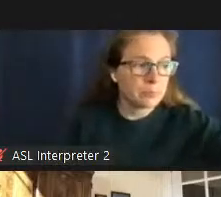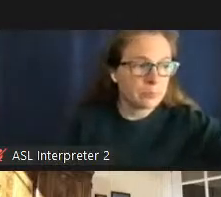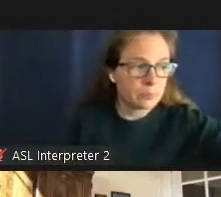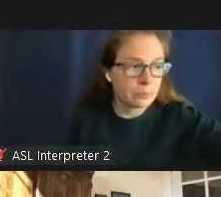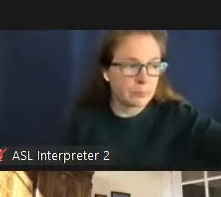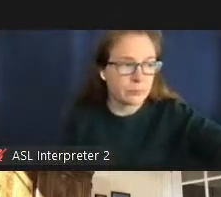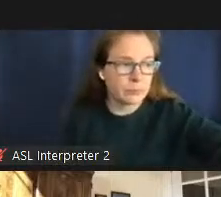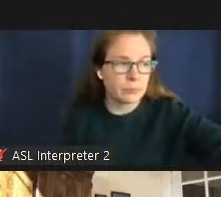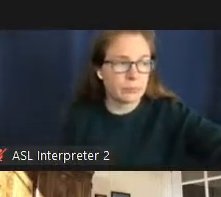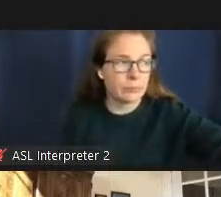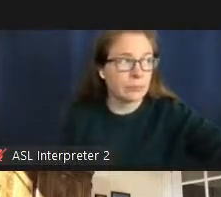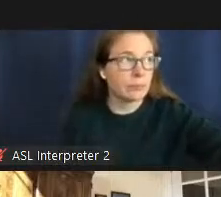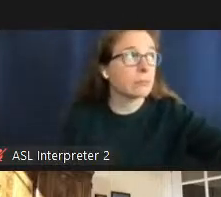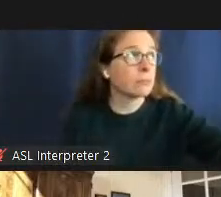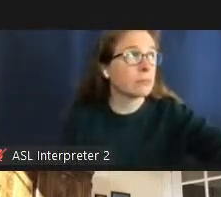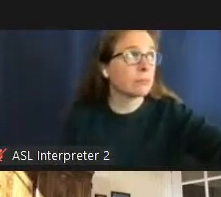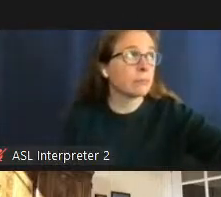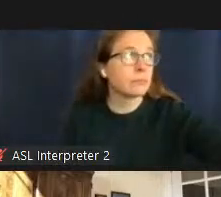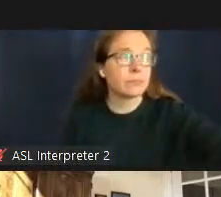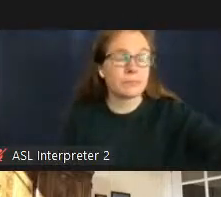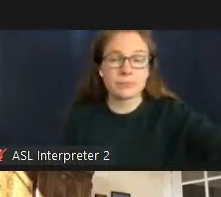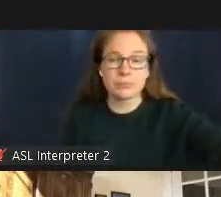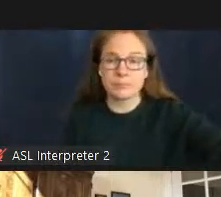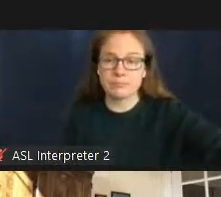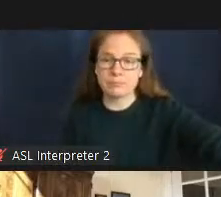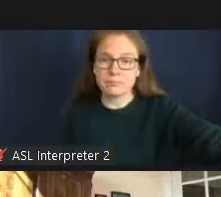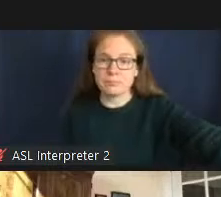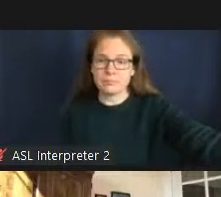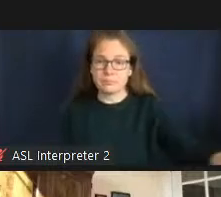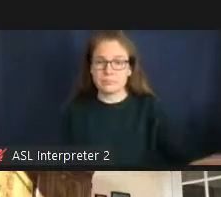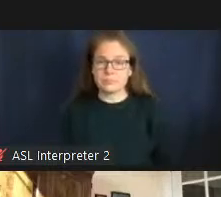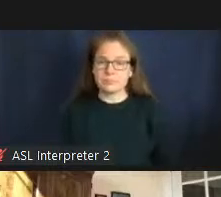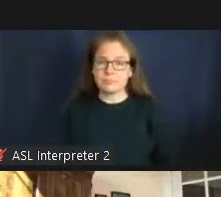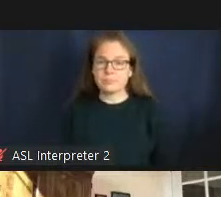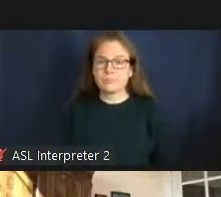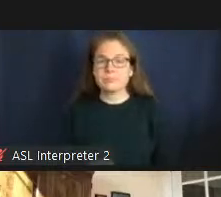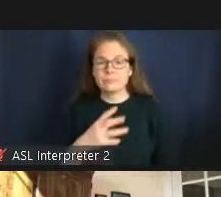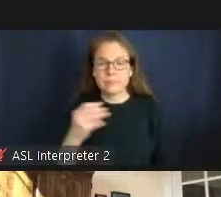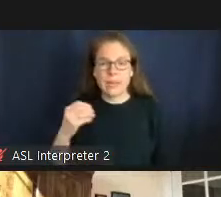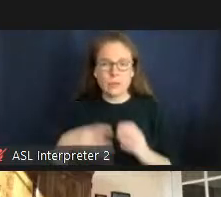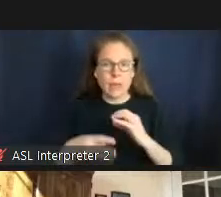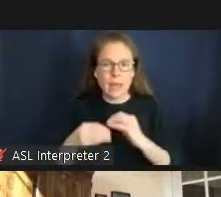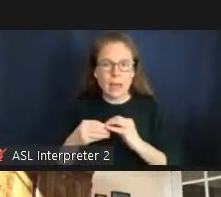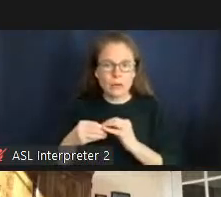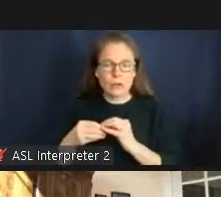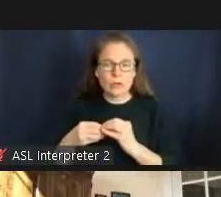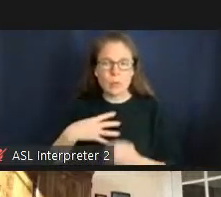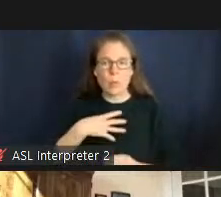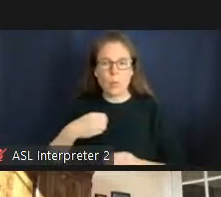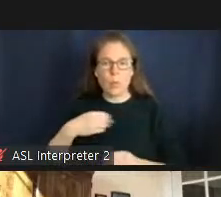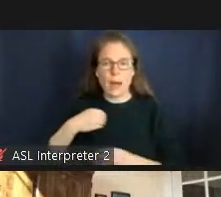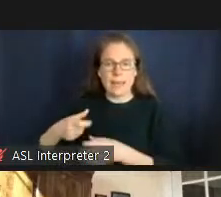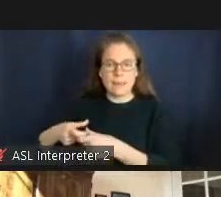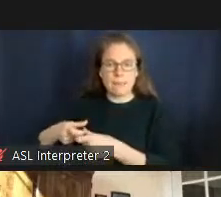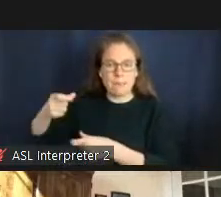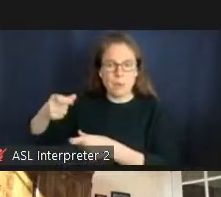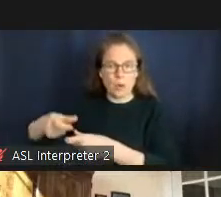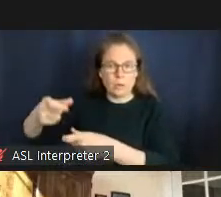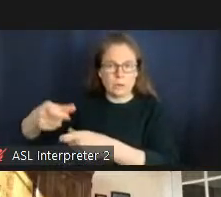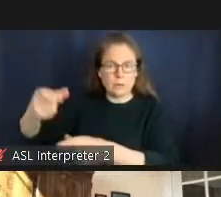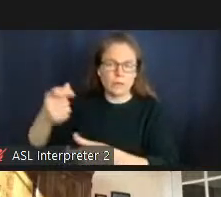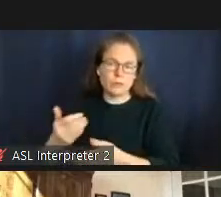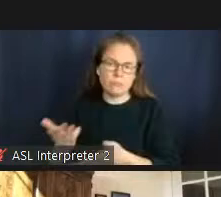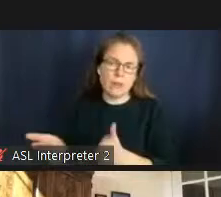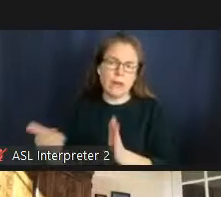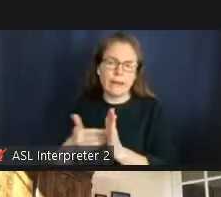vehicle traffic there. And on that curb, we would also include some bollards, white posts, again, to just help drivers